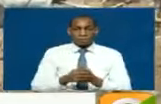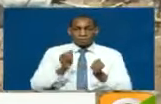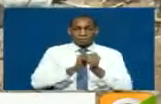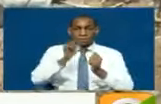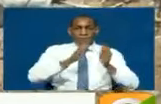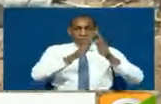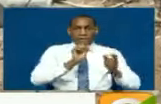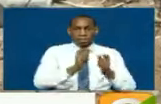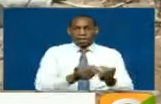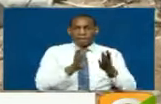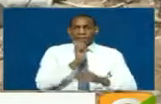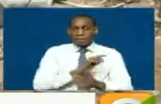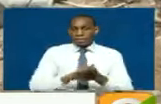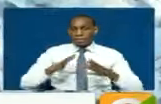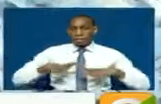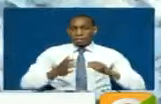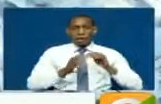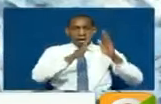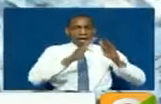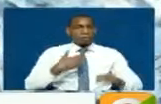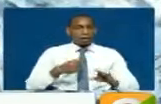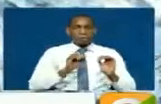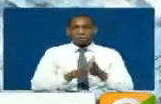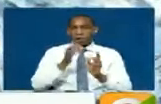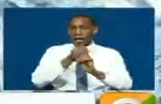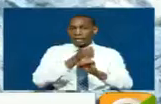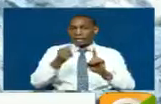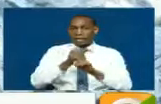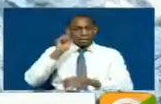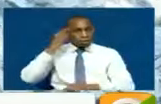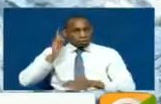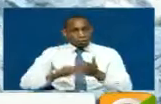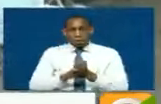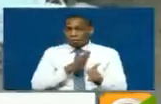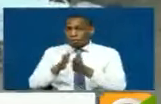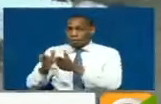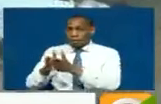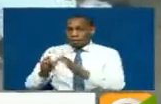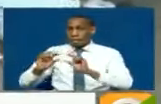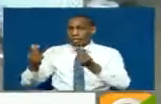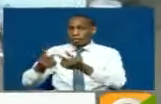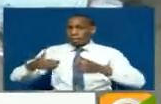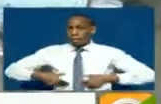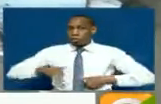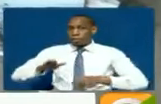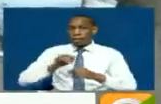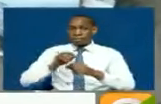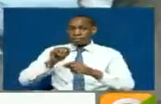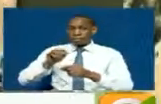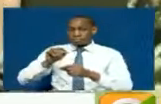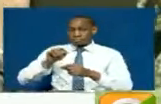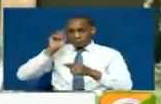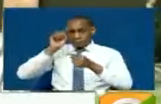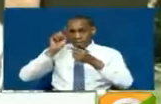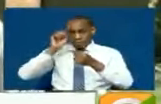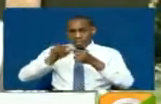15 houses torched, rendering residents homeless. The attack is suspected to have been orchestrated by a group of youth on a revenge